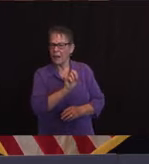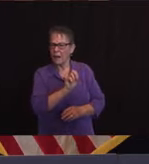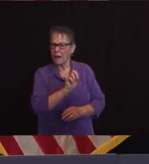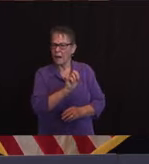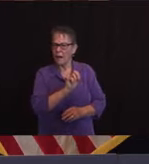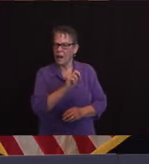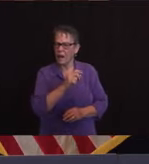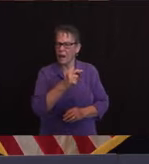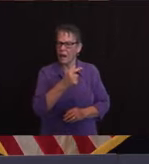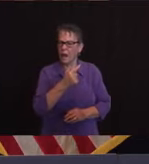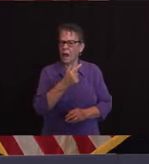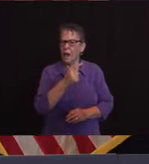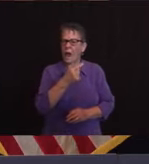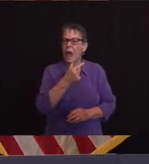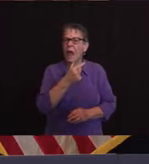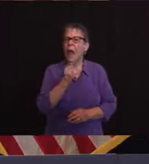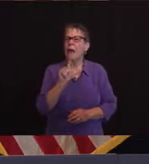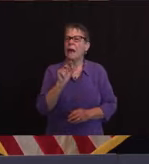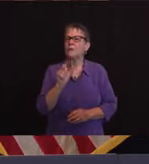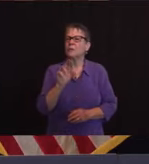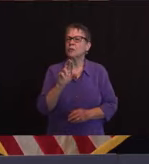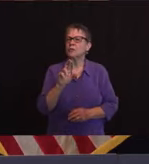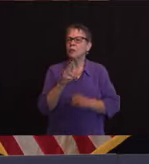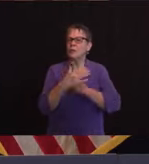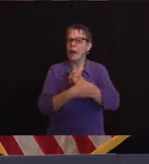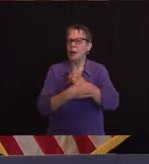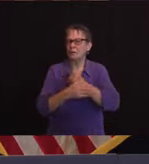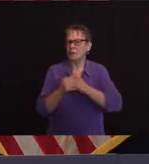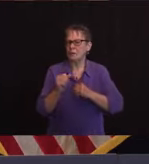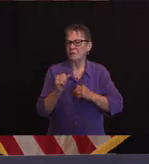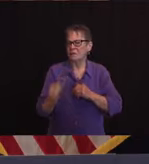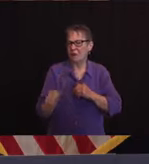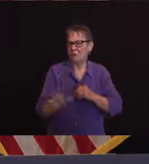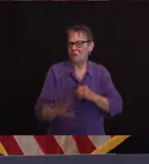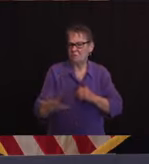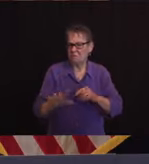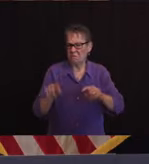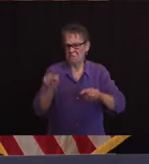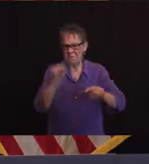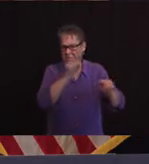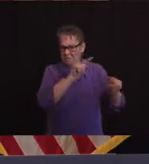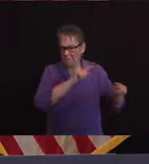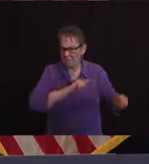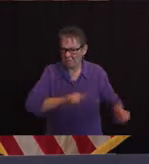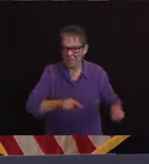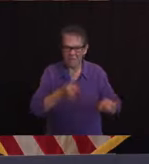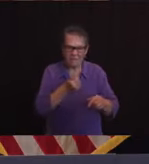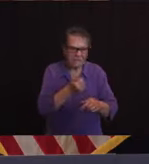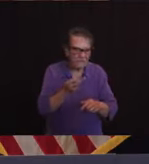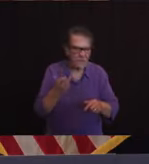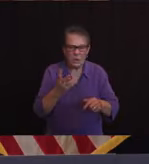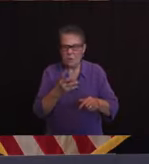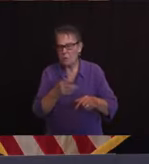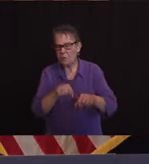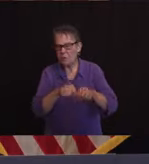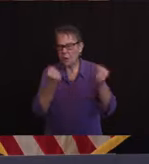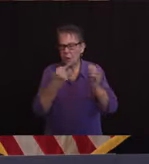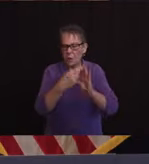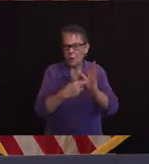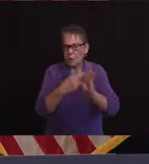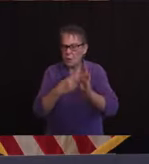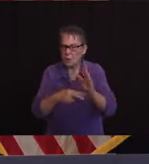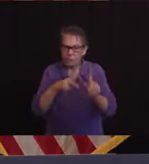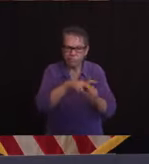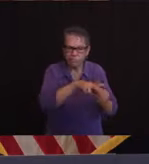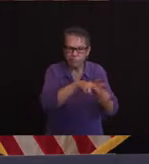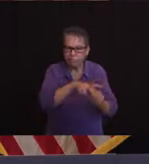As far as that weather last night, yeah, we did, I know there was some speculation if it was a tornado or not. We are working with